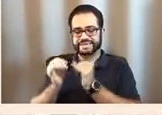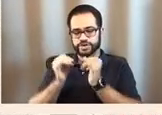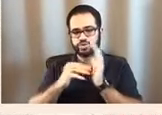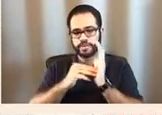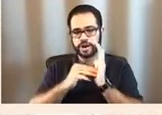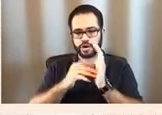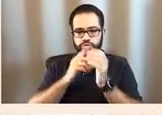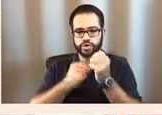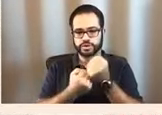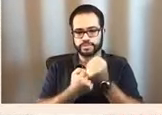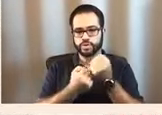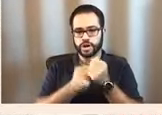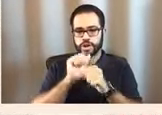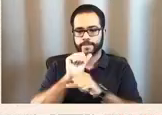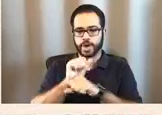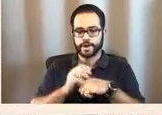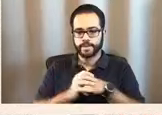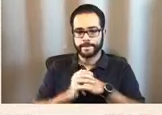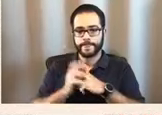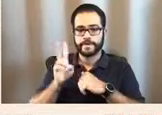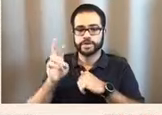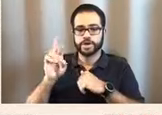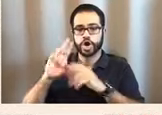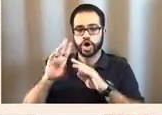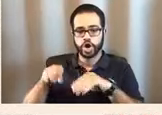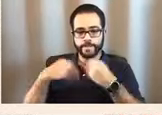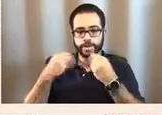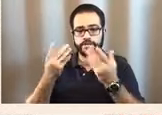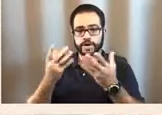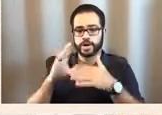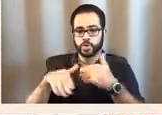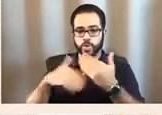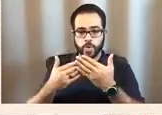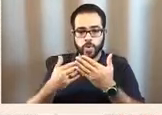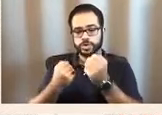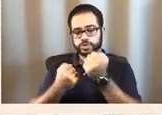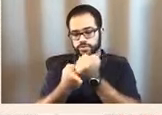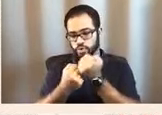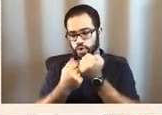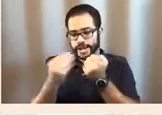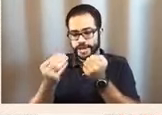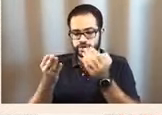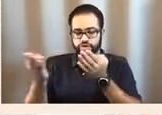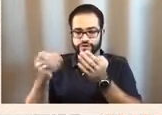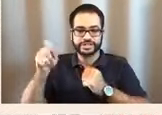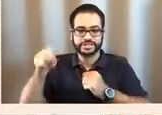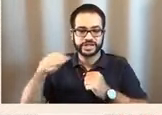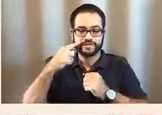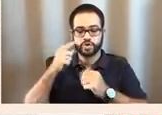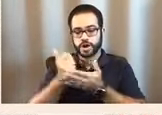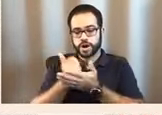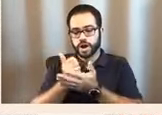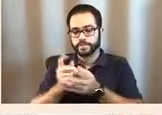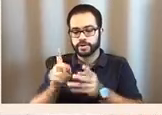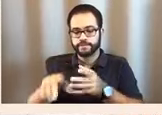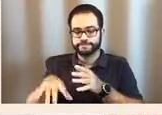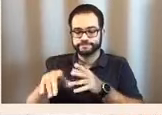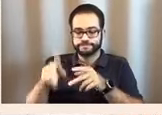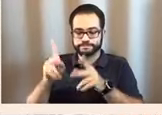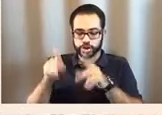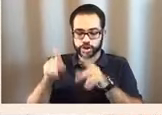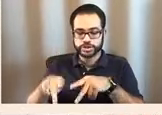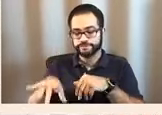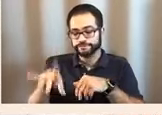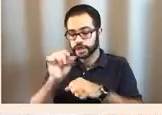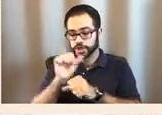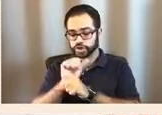employment. VR provides the supports and services needed to help someone find a job, to do well at the job,